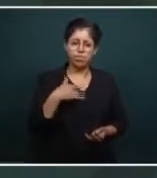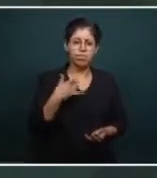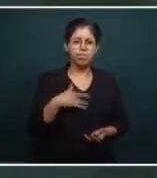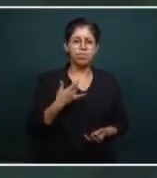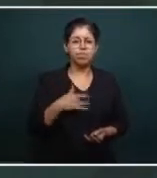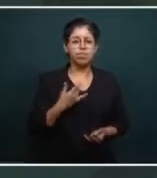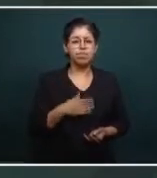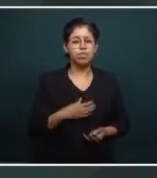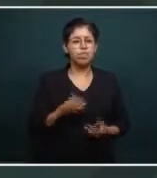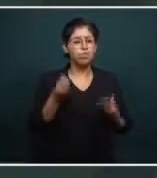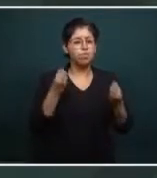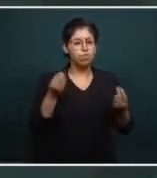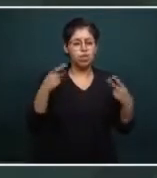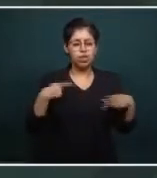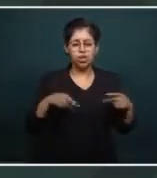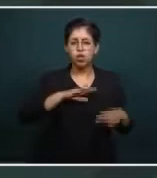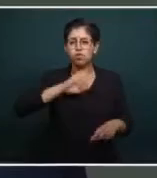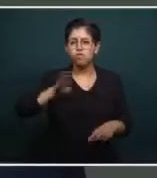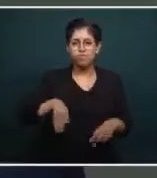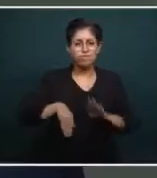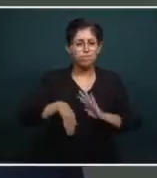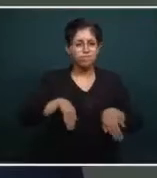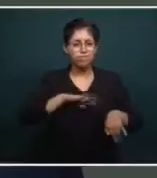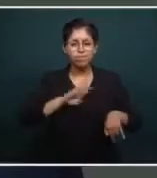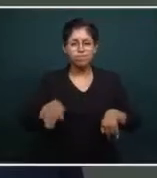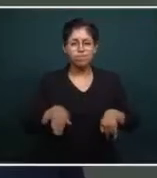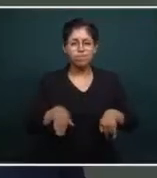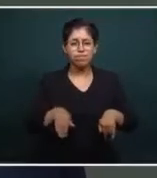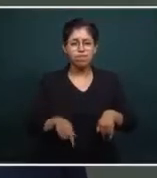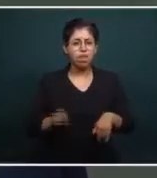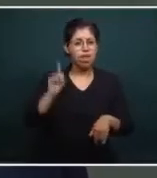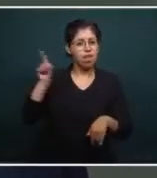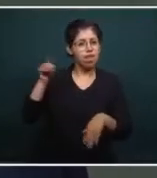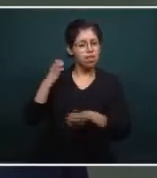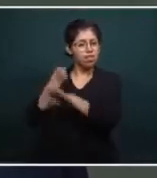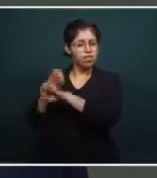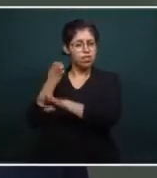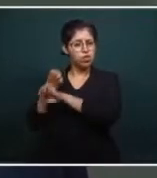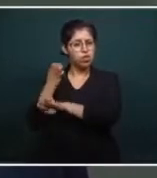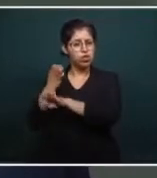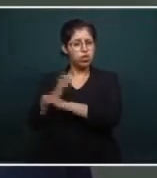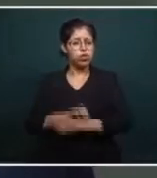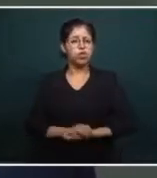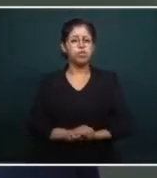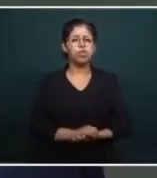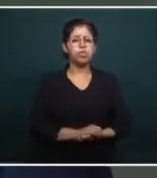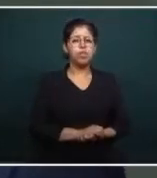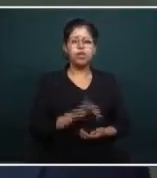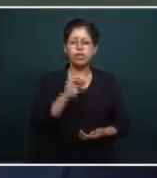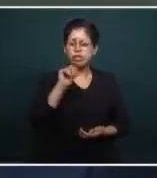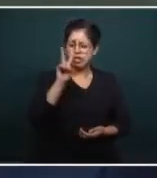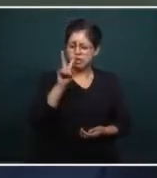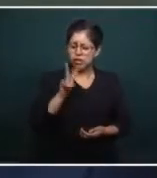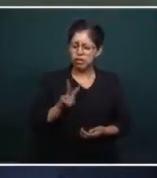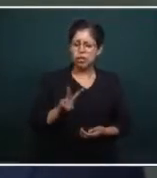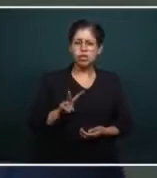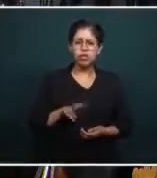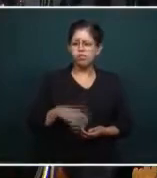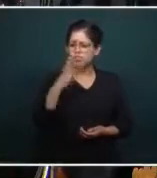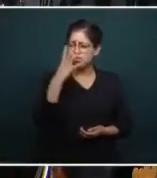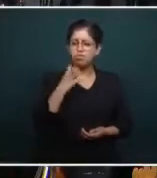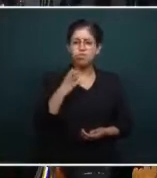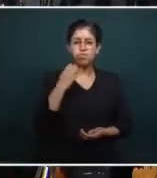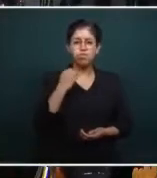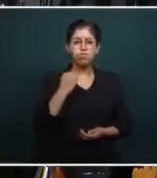las pérdidas de vidas the humanas loss of life en ese país. in that country. Desde luego nos duele mucho Of course, nuestros muertos,